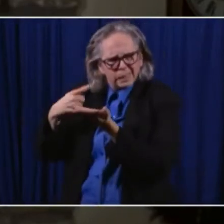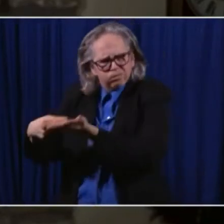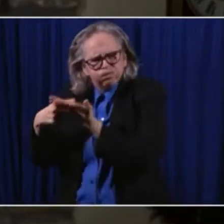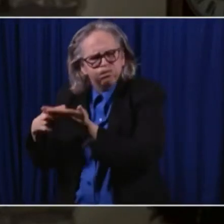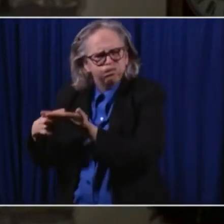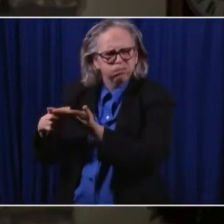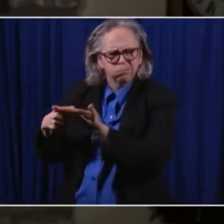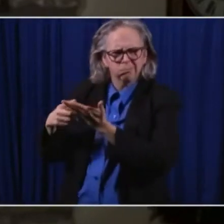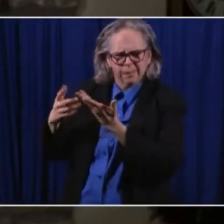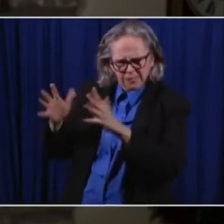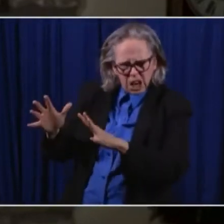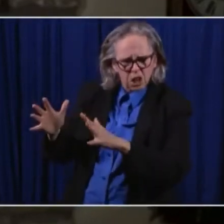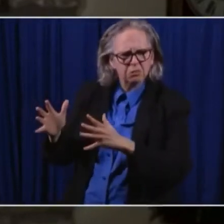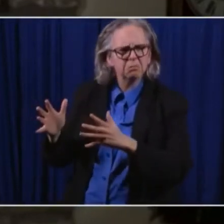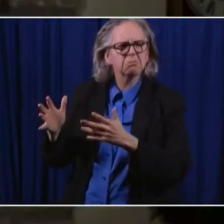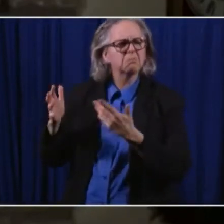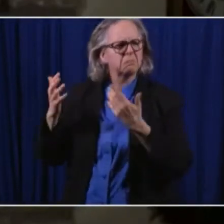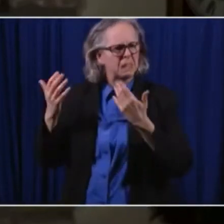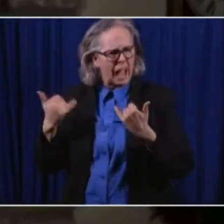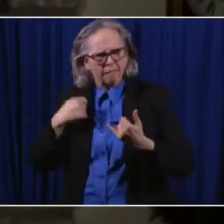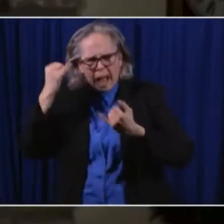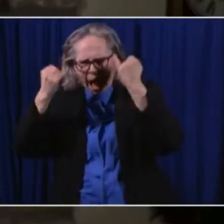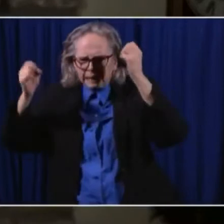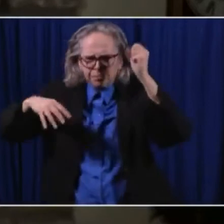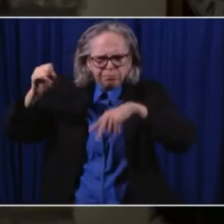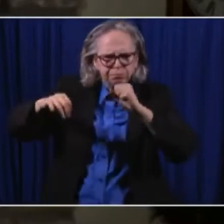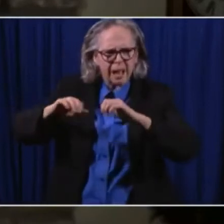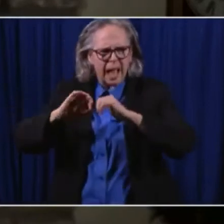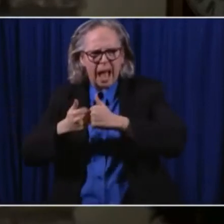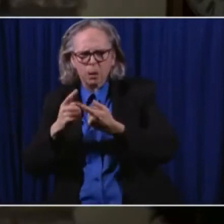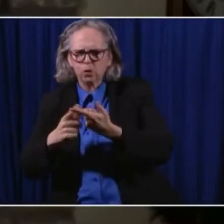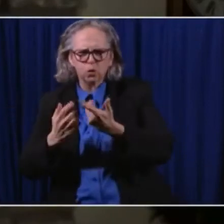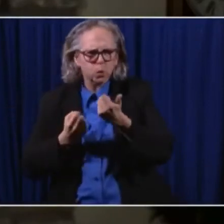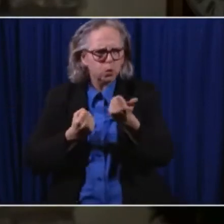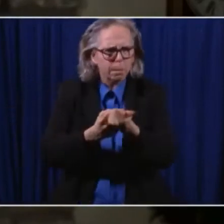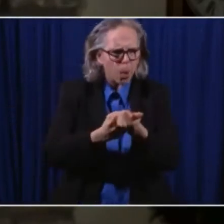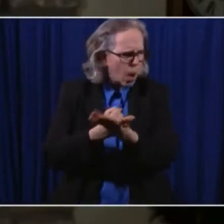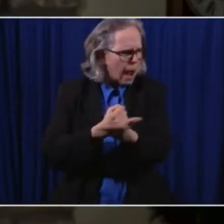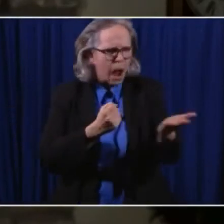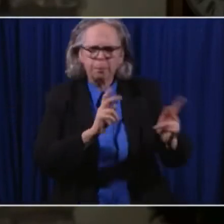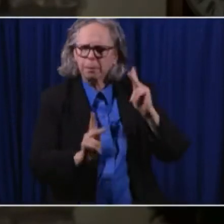to come in and get the job done. So thanks for joining us.